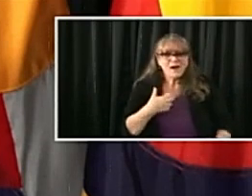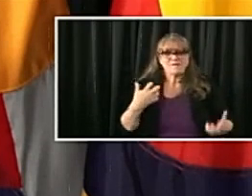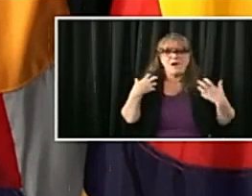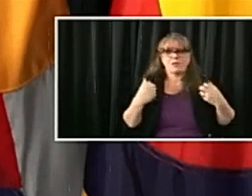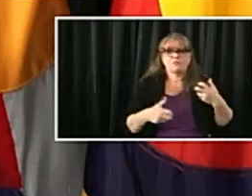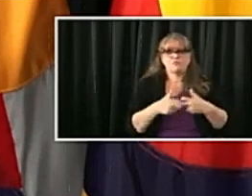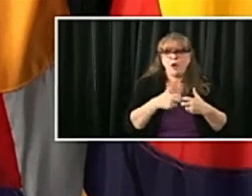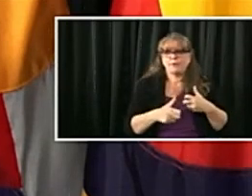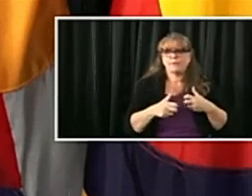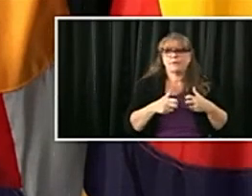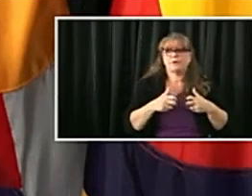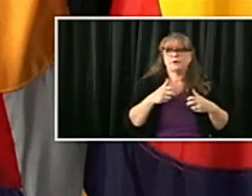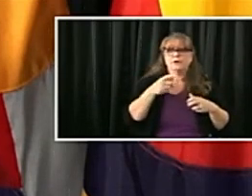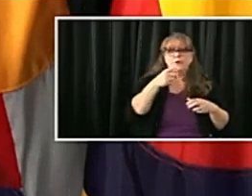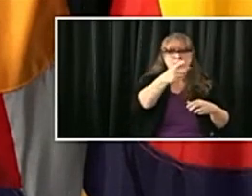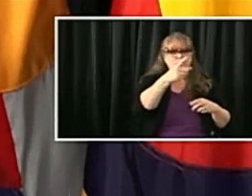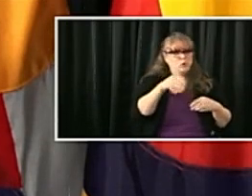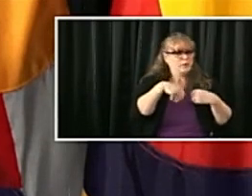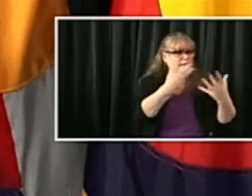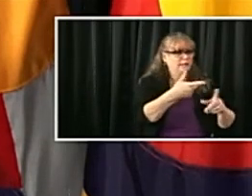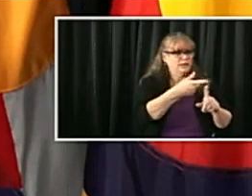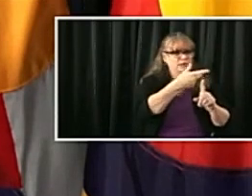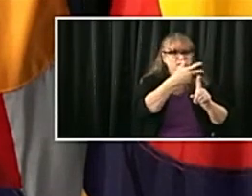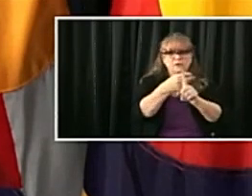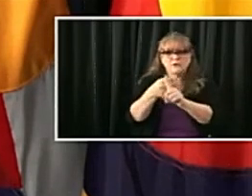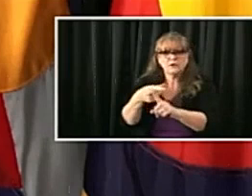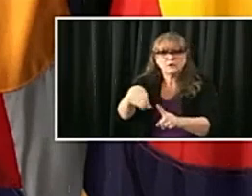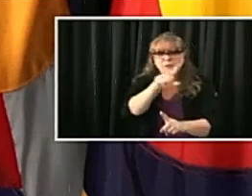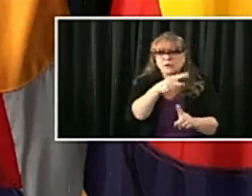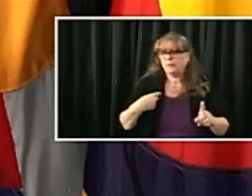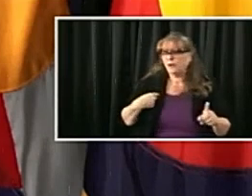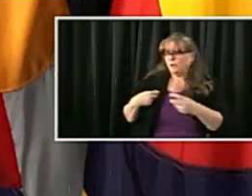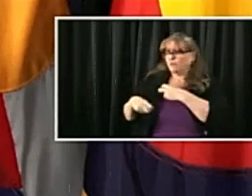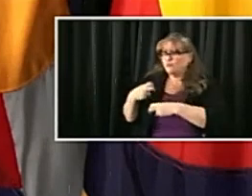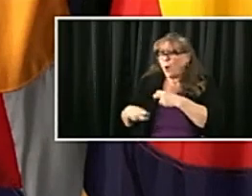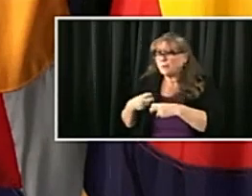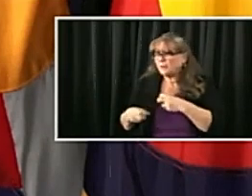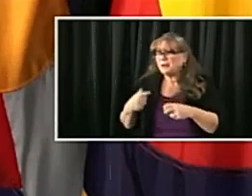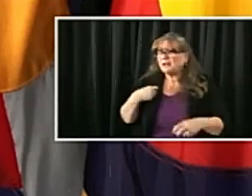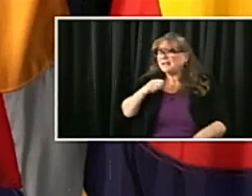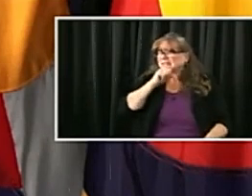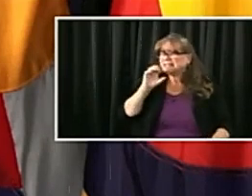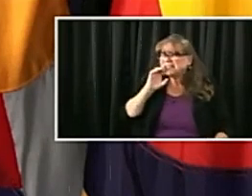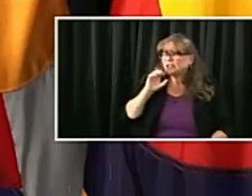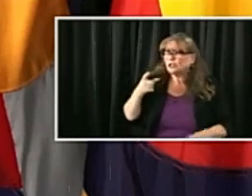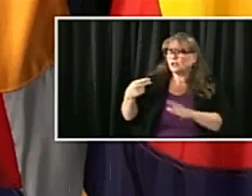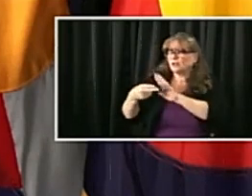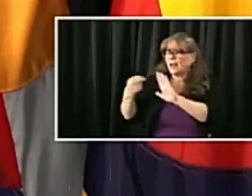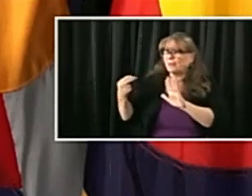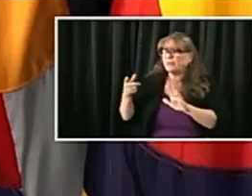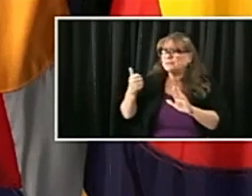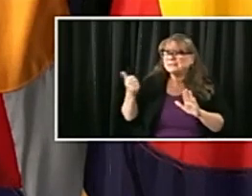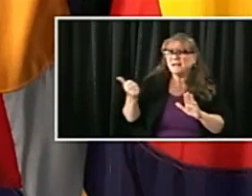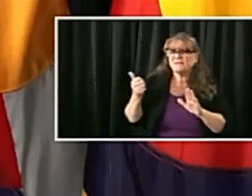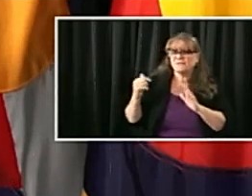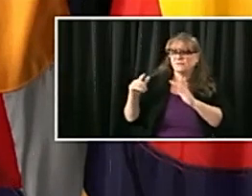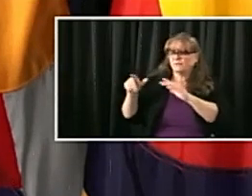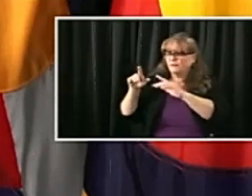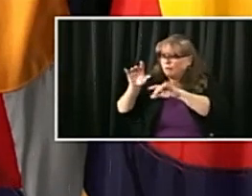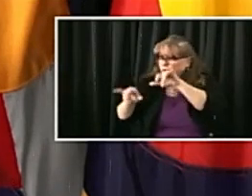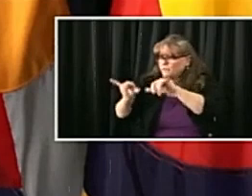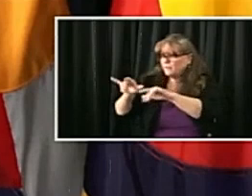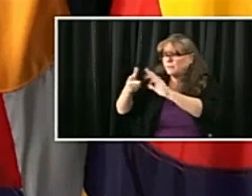the idea that there's this perceived line among seniors to get vaccinated? So everybody over 70 is equal in the